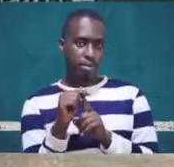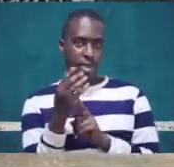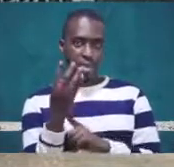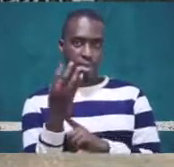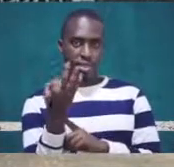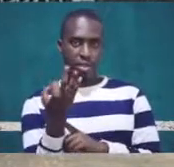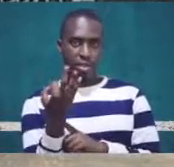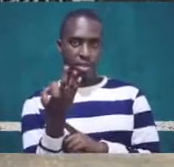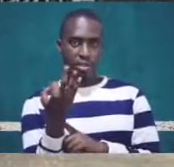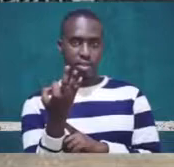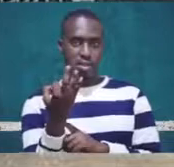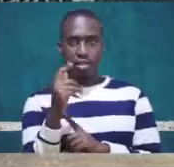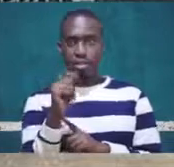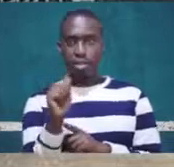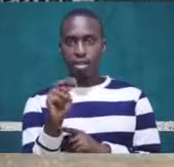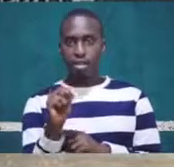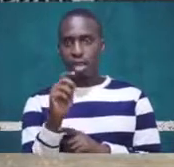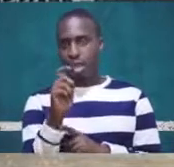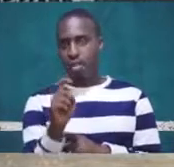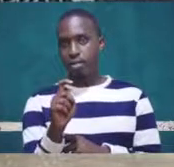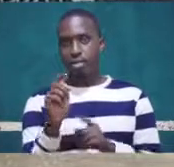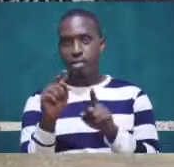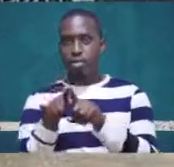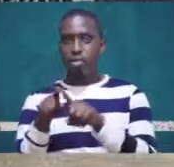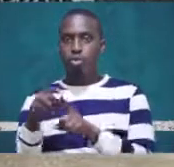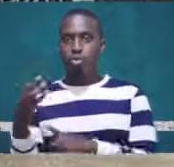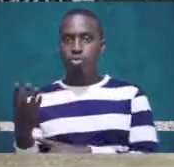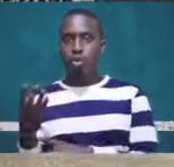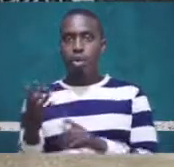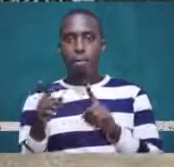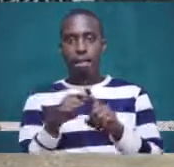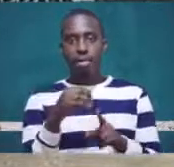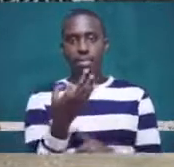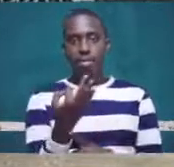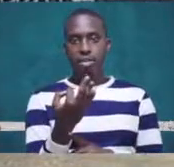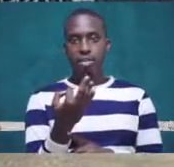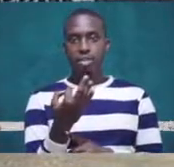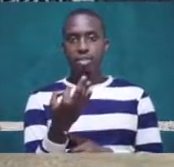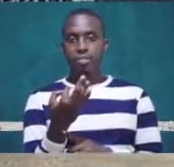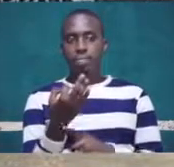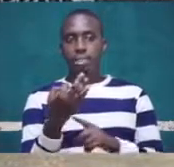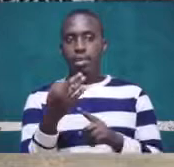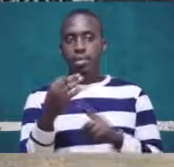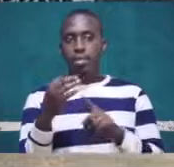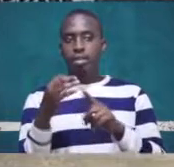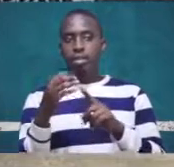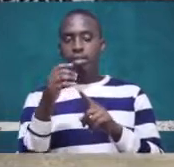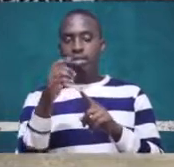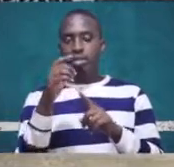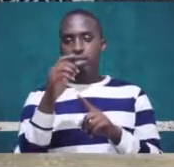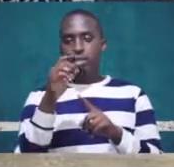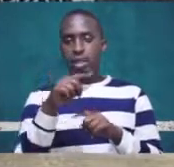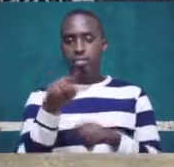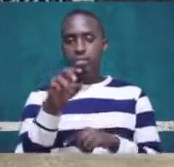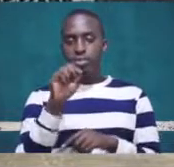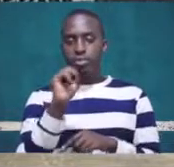3 tangent of x is equal to 4 plus 3 times the sine of x divided by